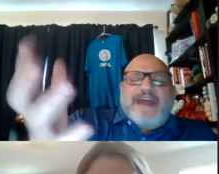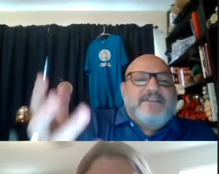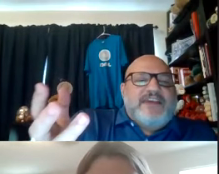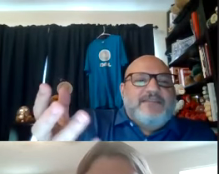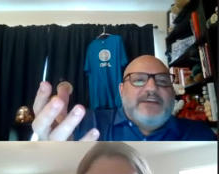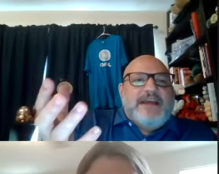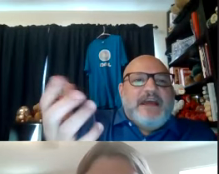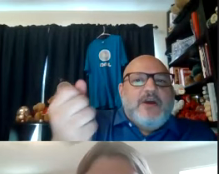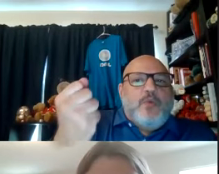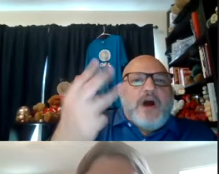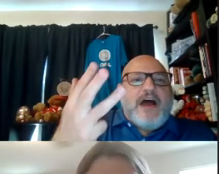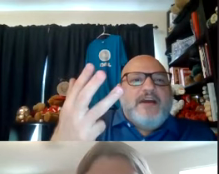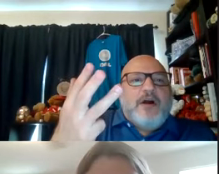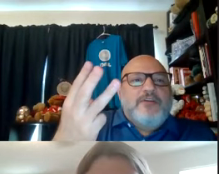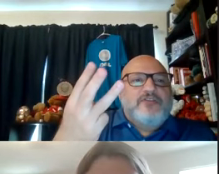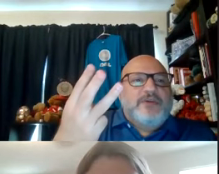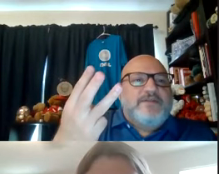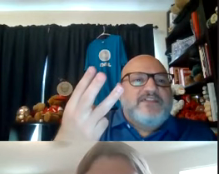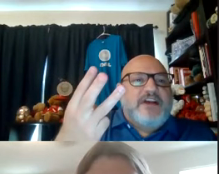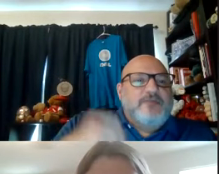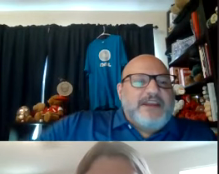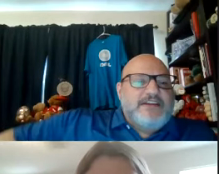So if they have the same DNA, why are those